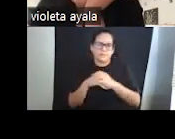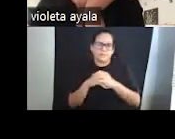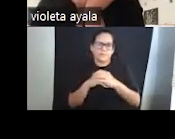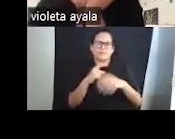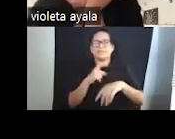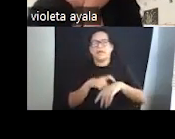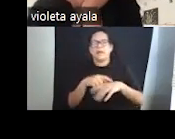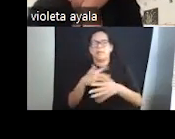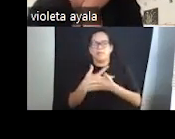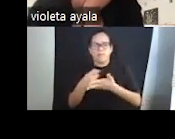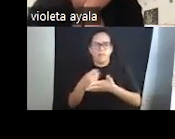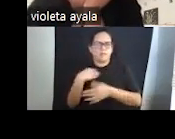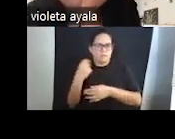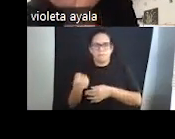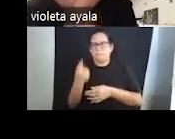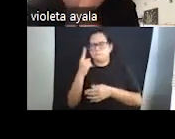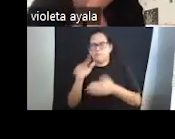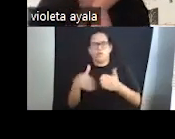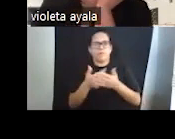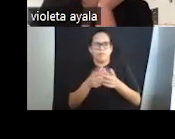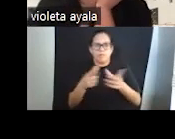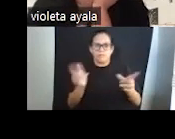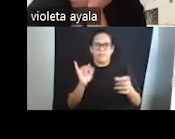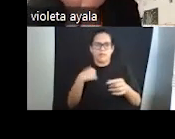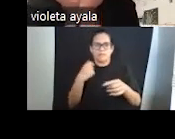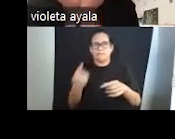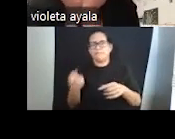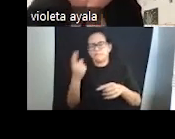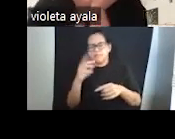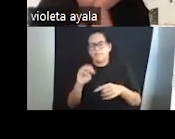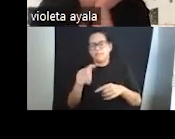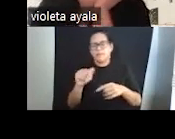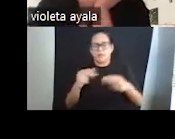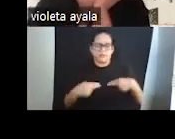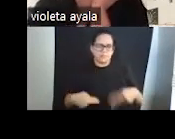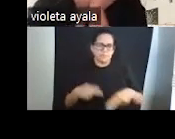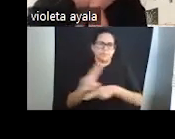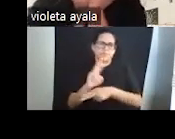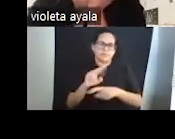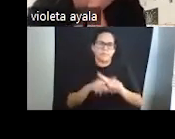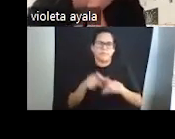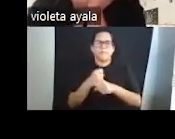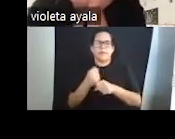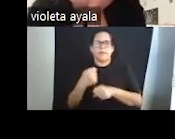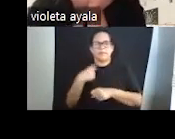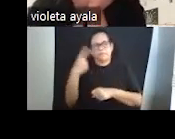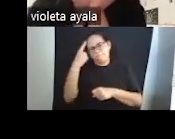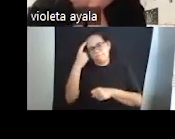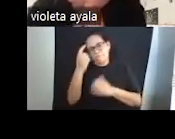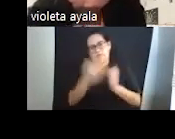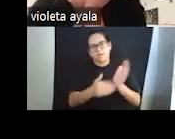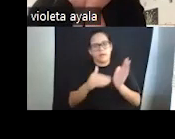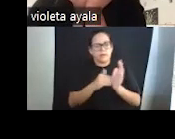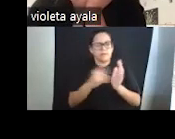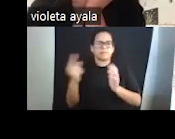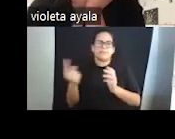timely again. And I understood all of the language, like I understood like the metahumans they were using, but it made me question again